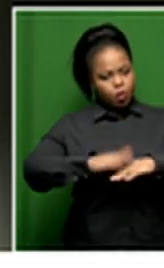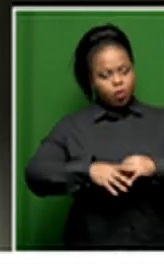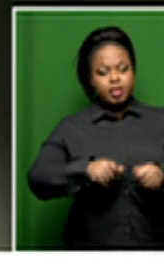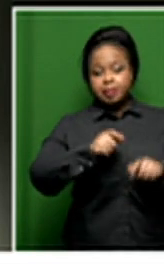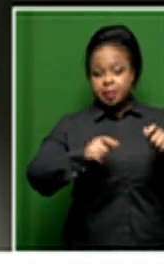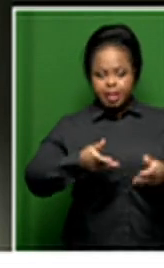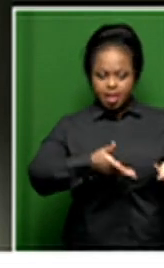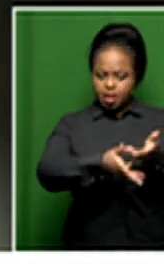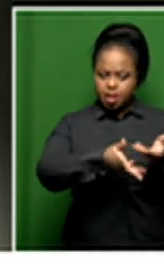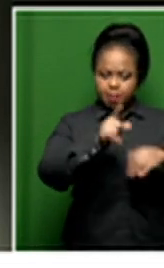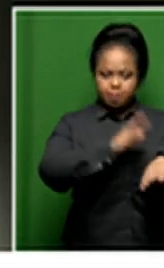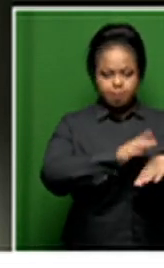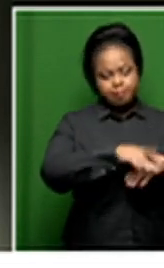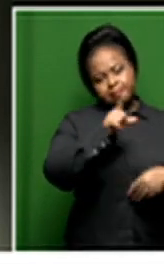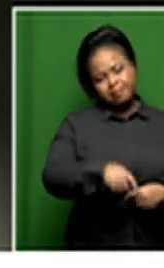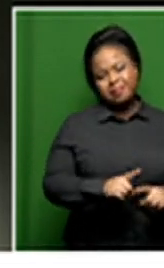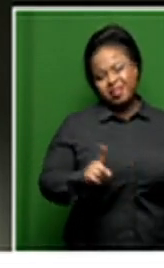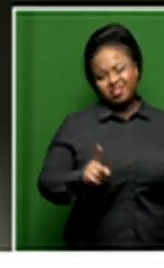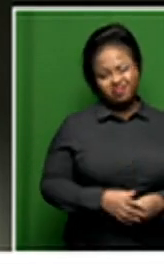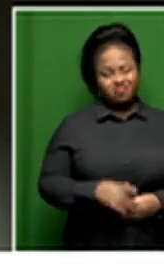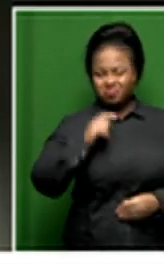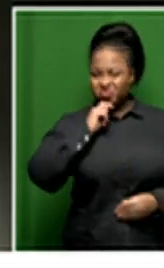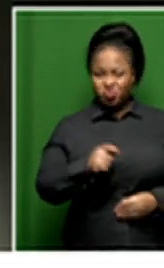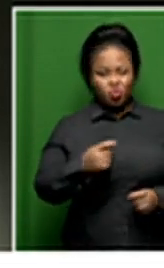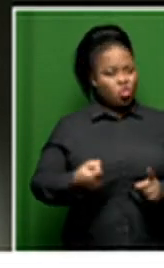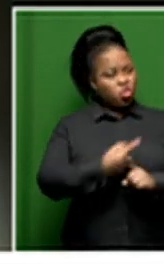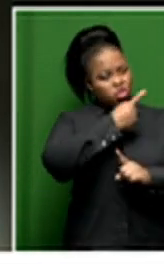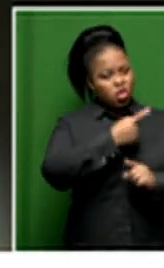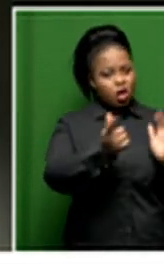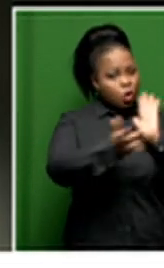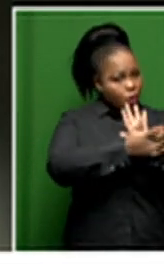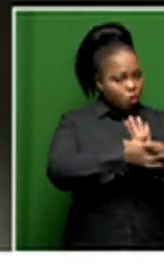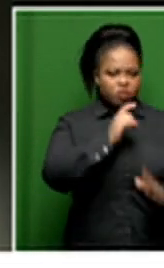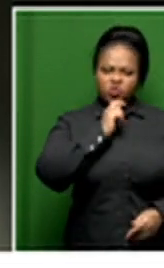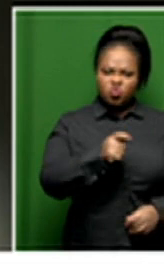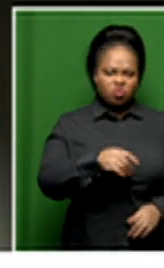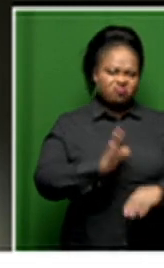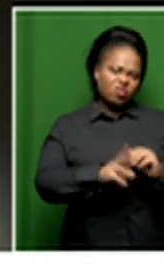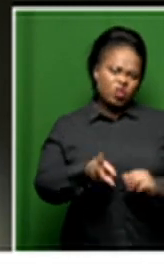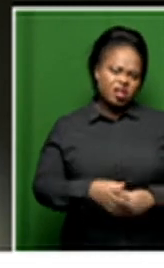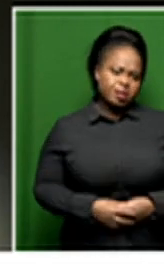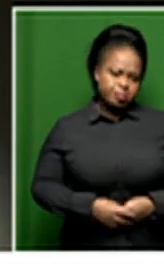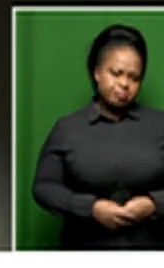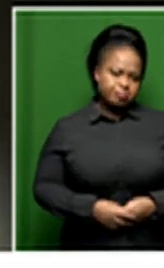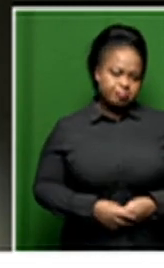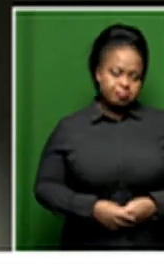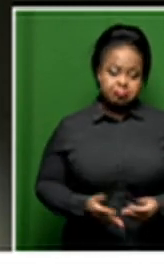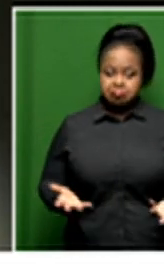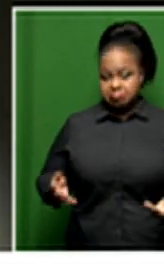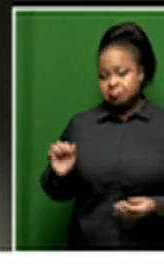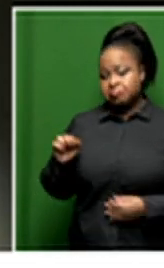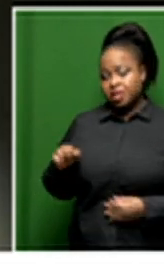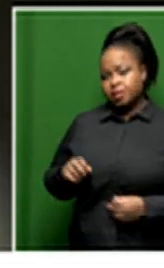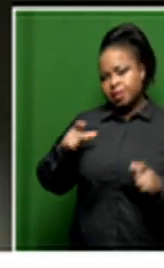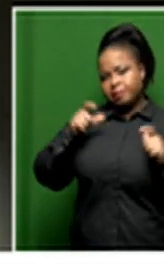with people on that. But the law is, if you break the law, you'll be dealt with. Obviously, that's a